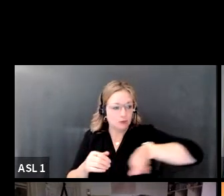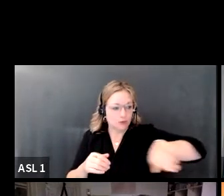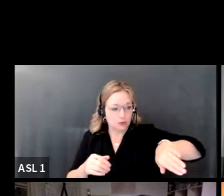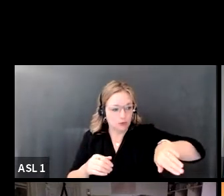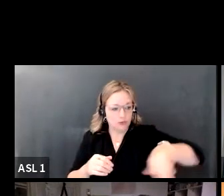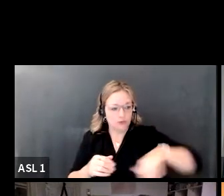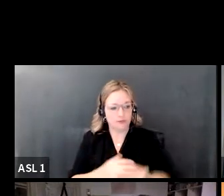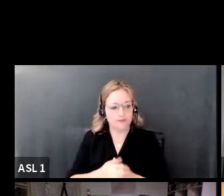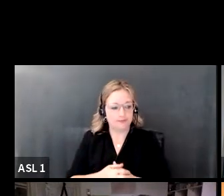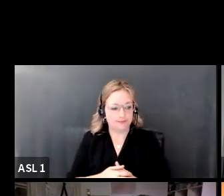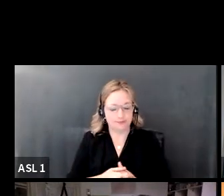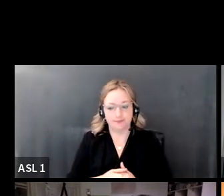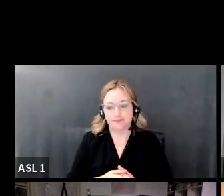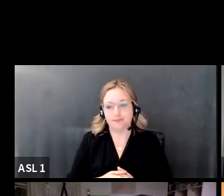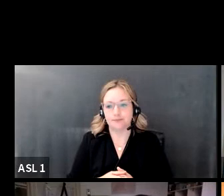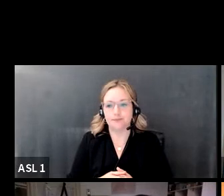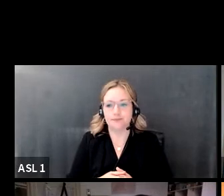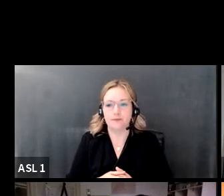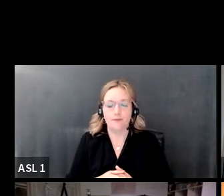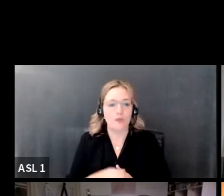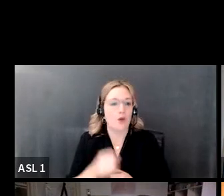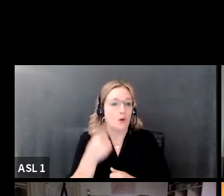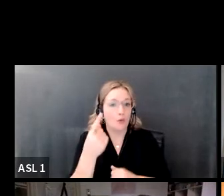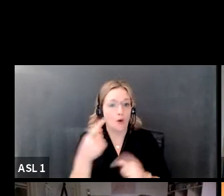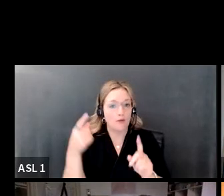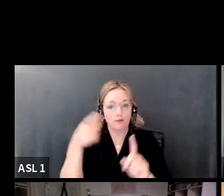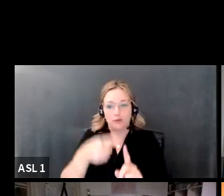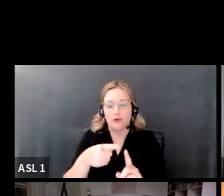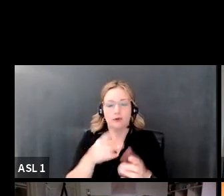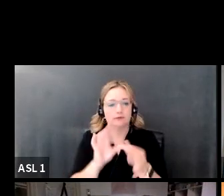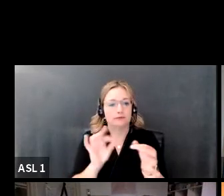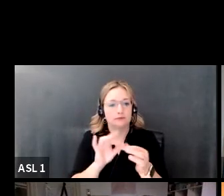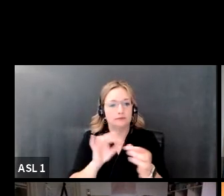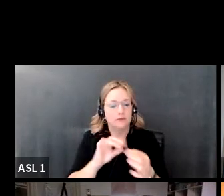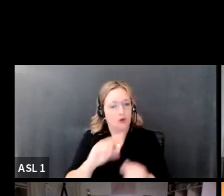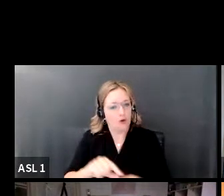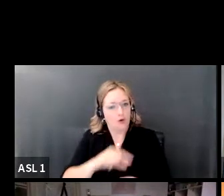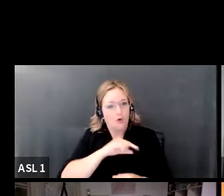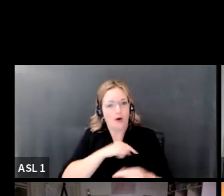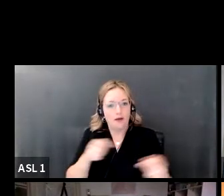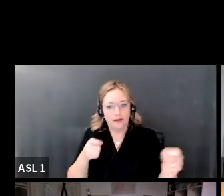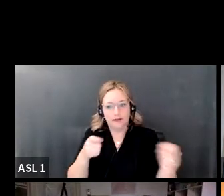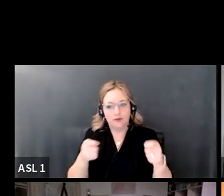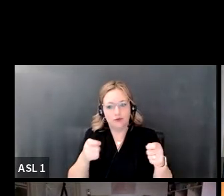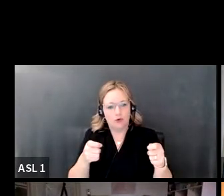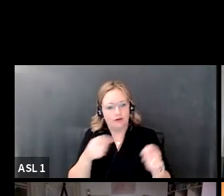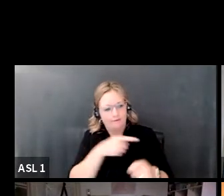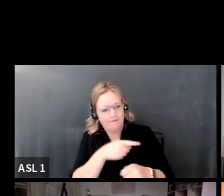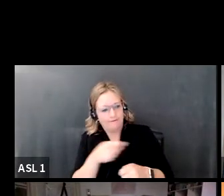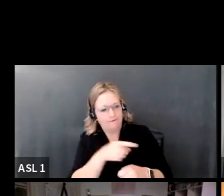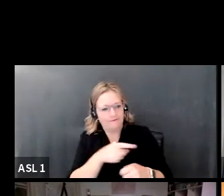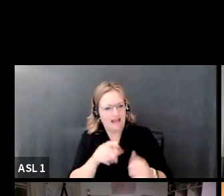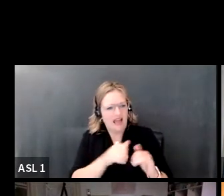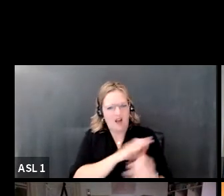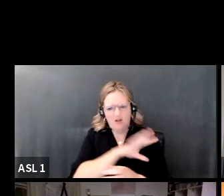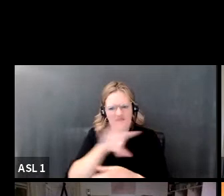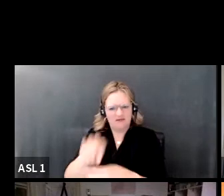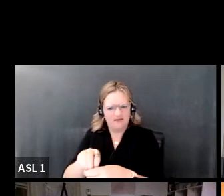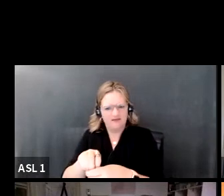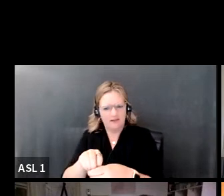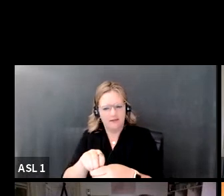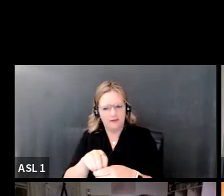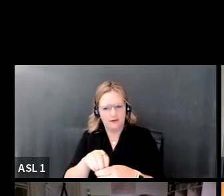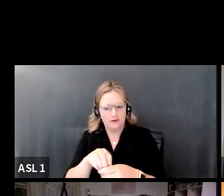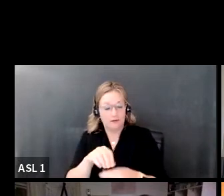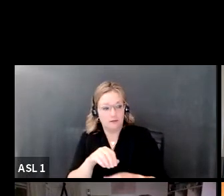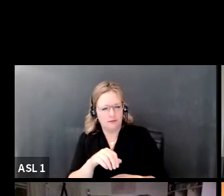just wanted to like touch base on is uh the quality control of which officers end up in those responses there is no way to know which one is